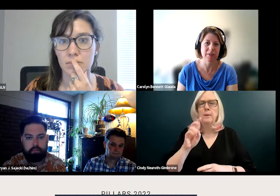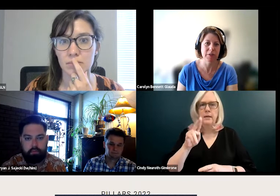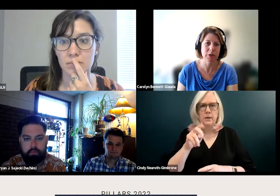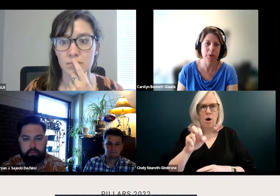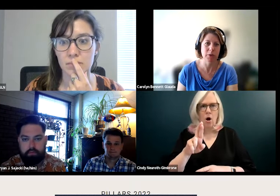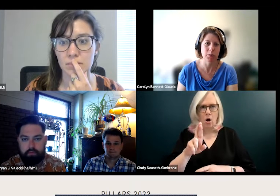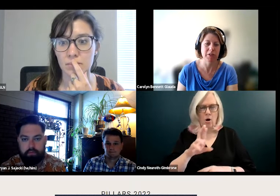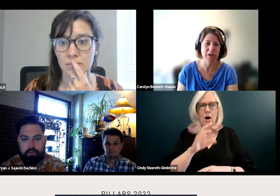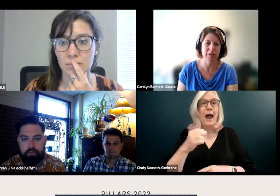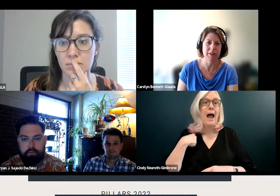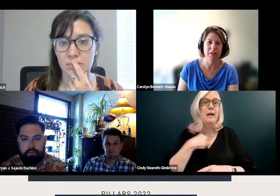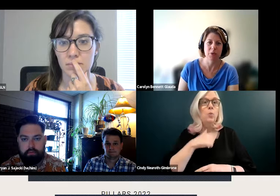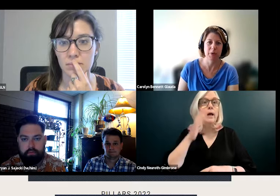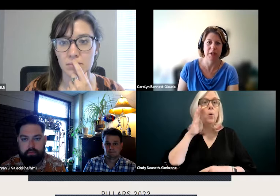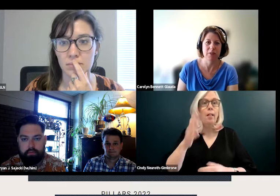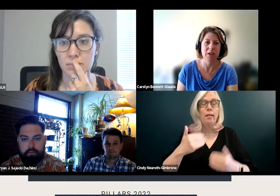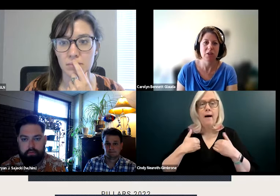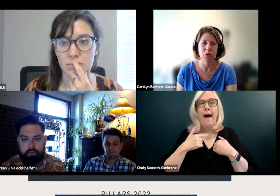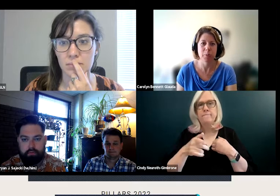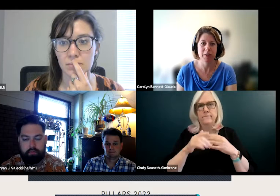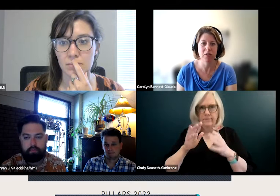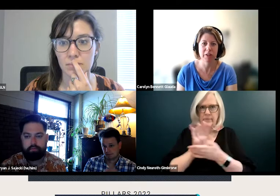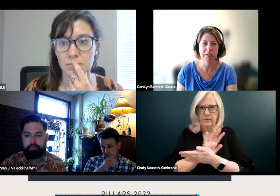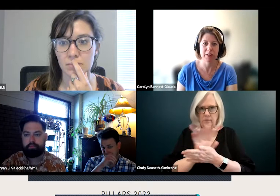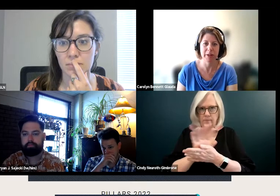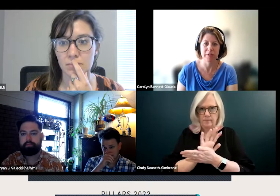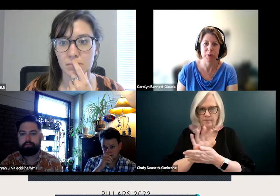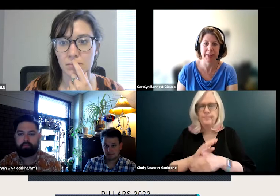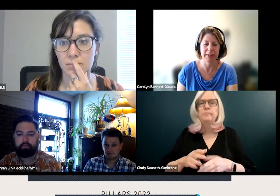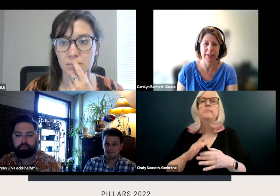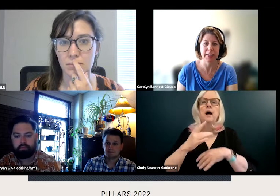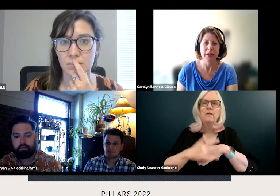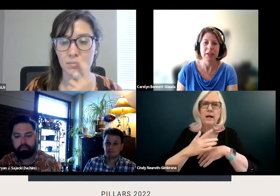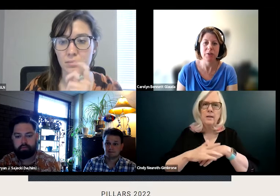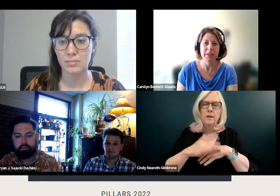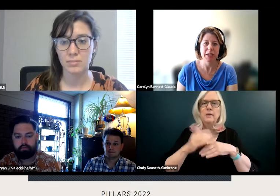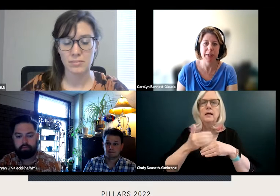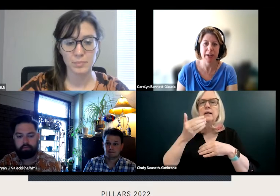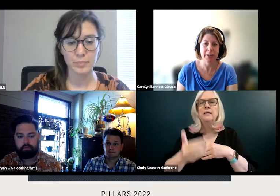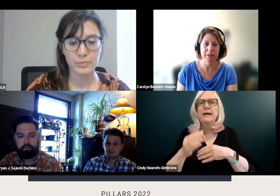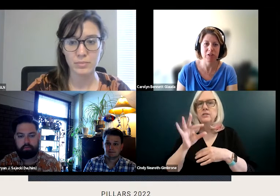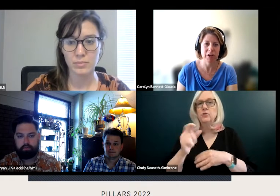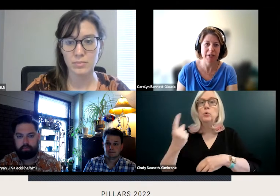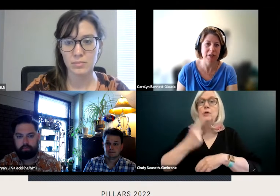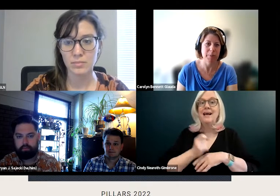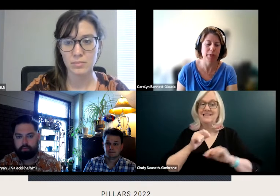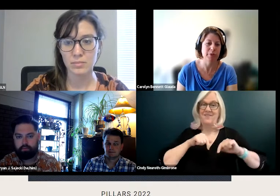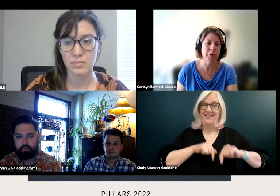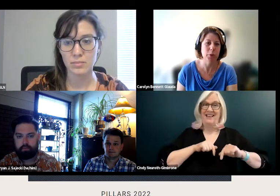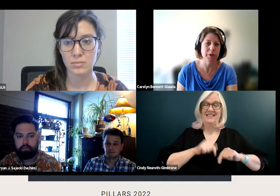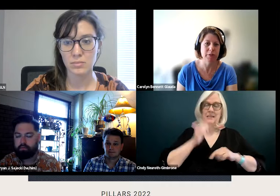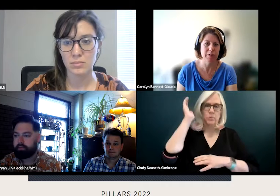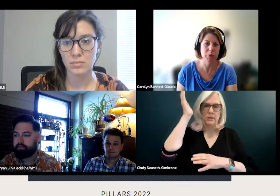and a link to the recording will be shared in the next few days. So please check your email for that link. You can keep an eye on the chat.